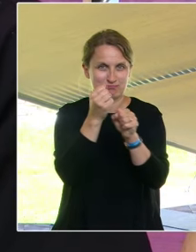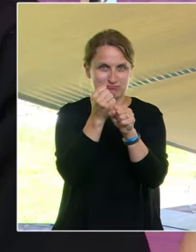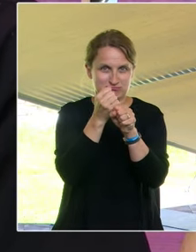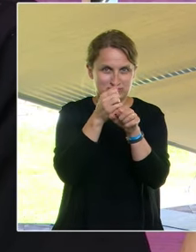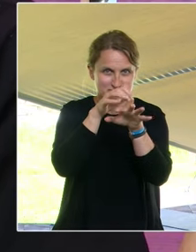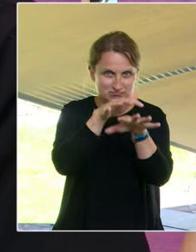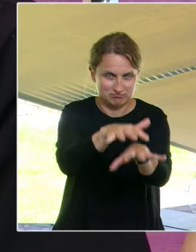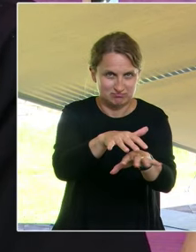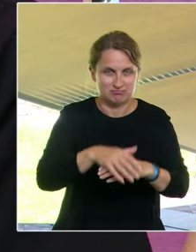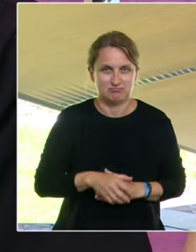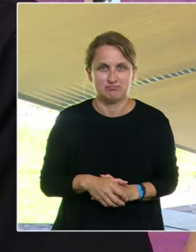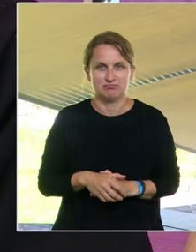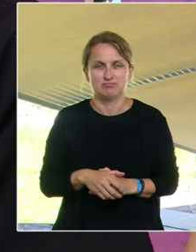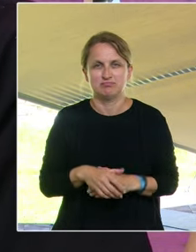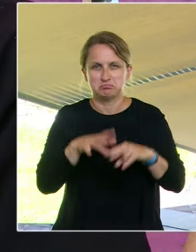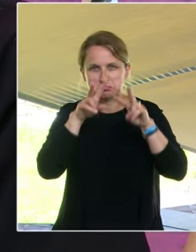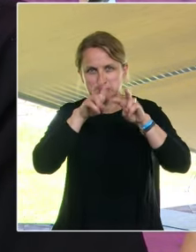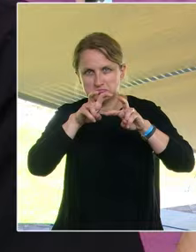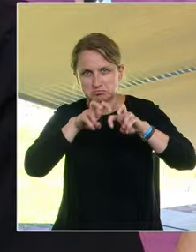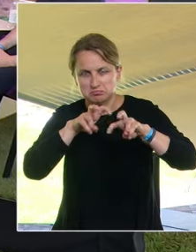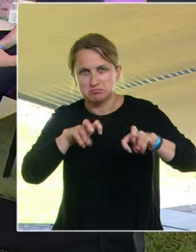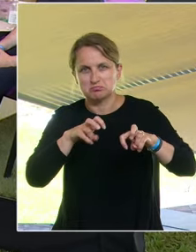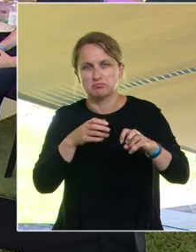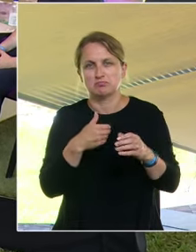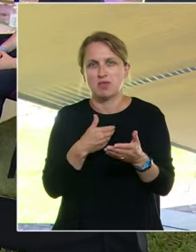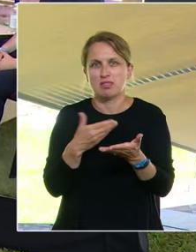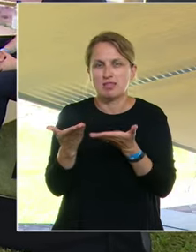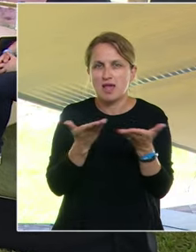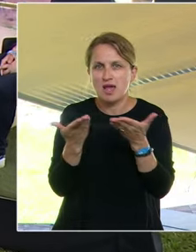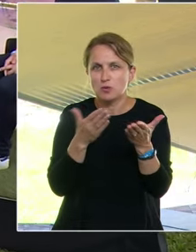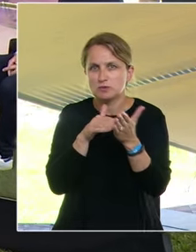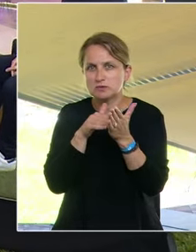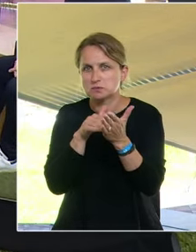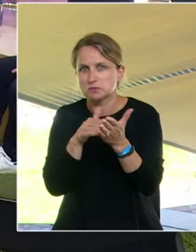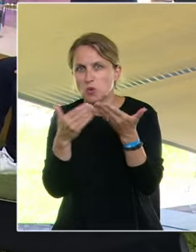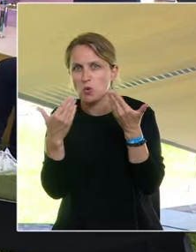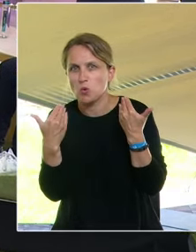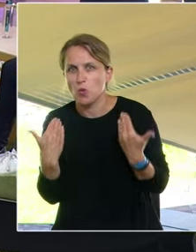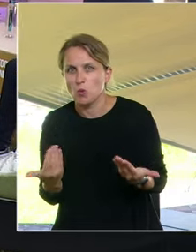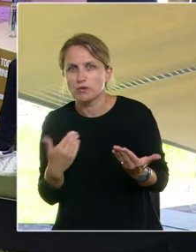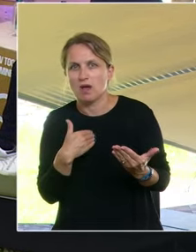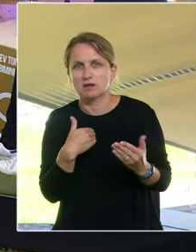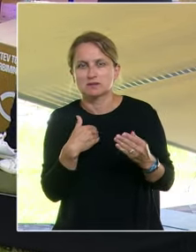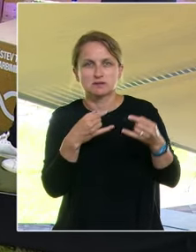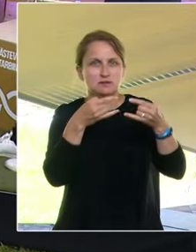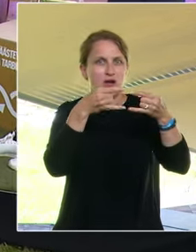is influenced by research about the creation of goods and services and also tokenized